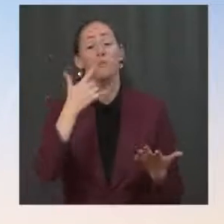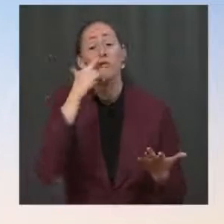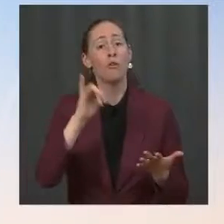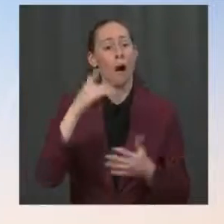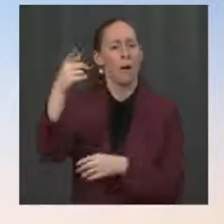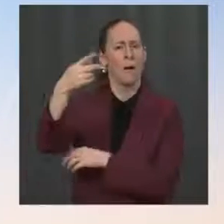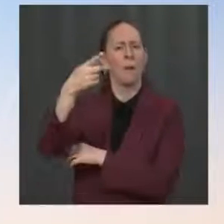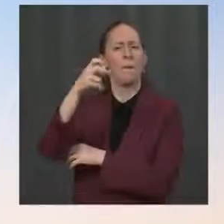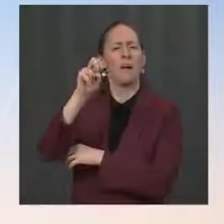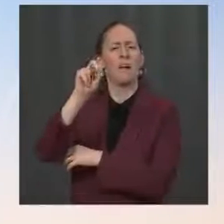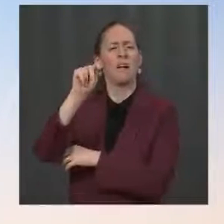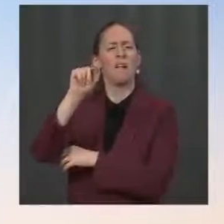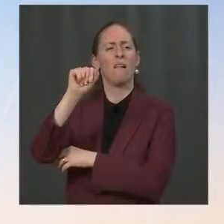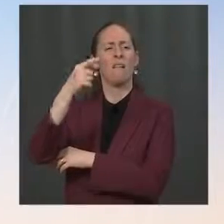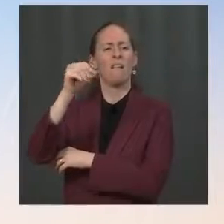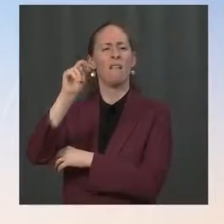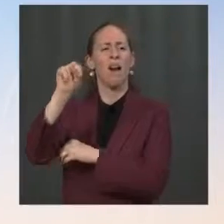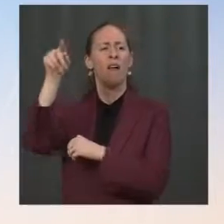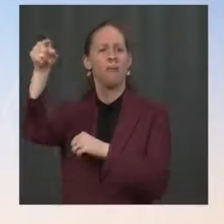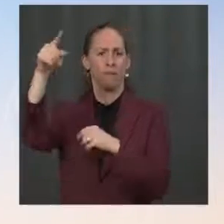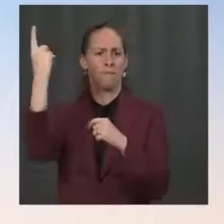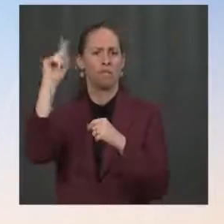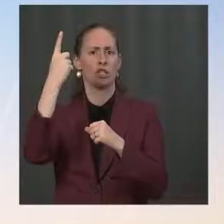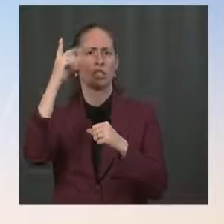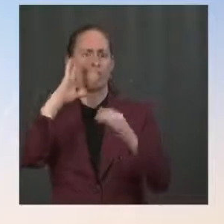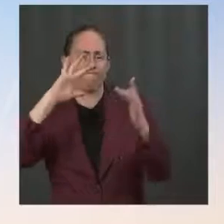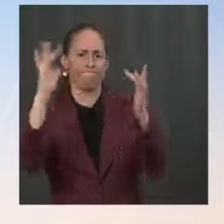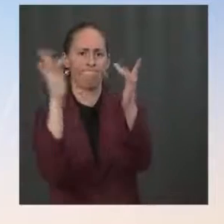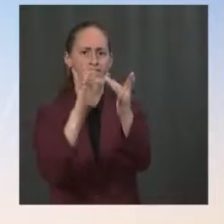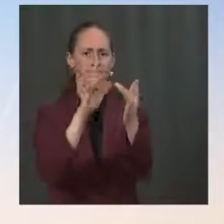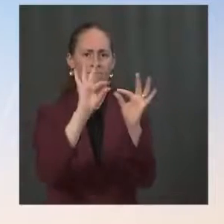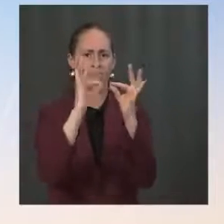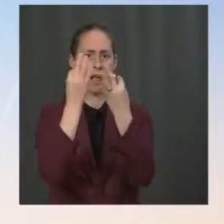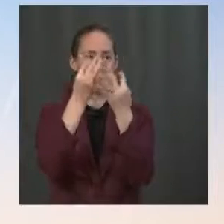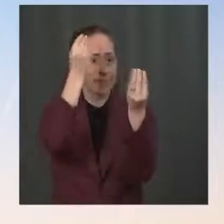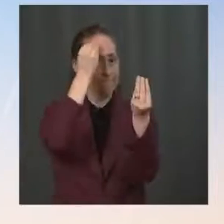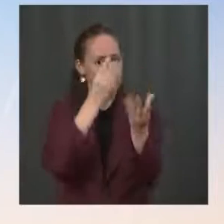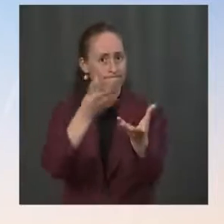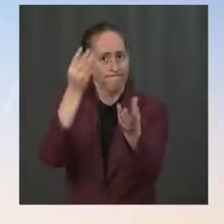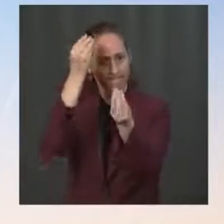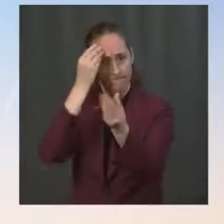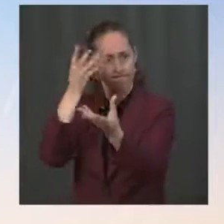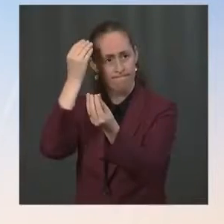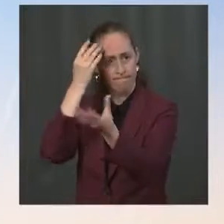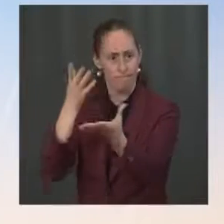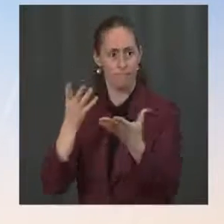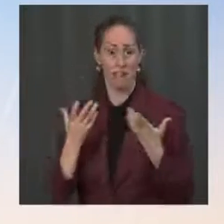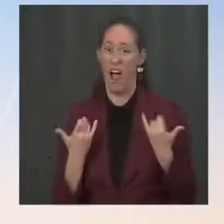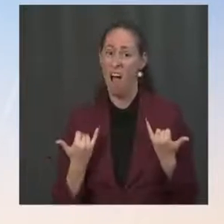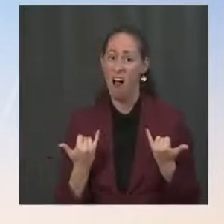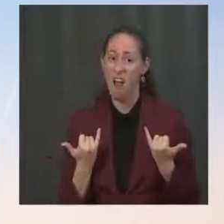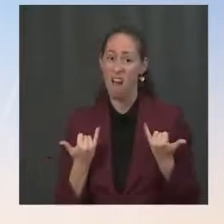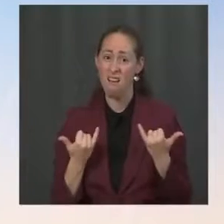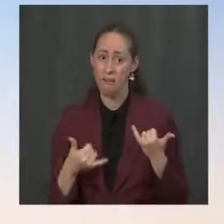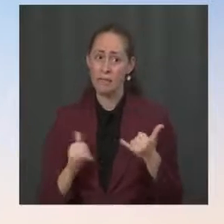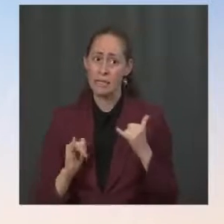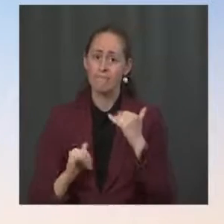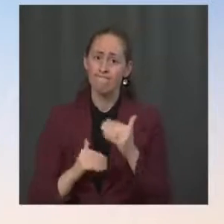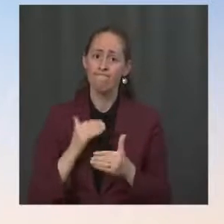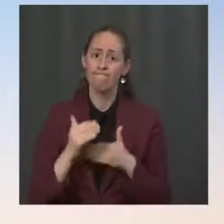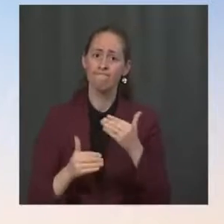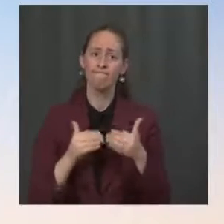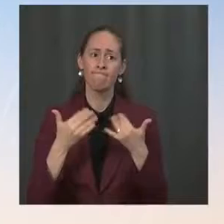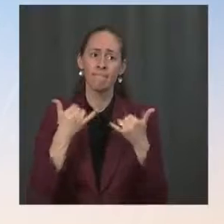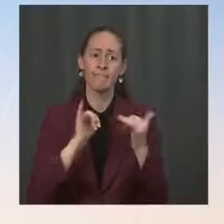notification process. I know General McKenzie spoke to this earlier today. That is the process that is still underway at this point in time. Until that process concludes,